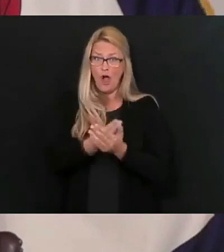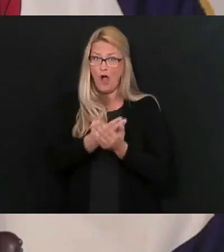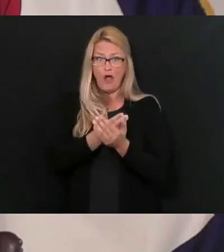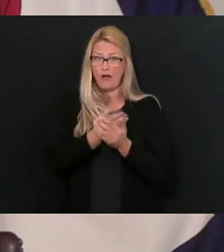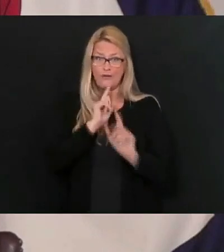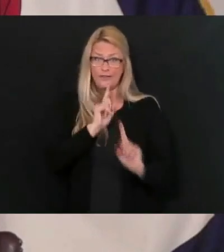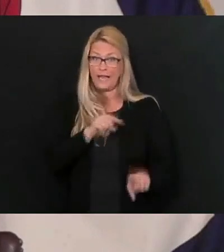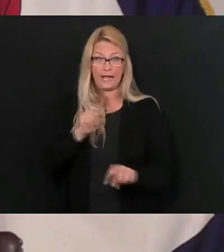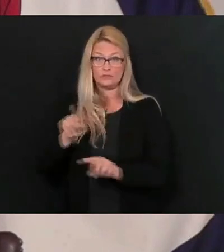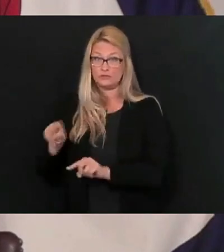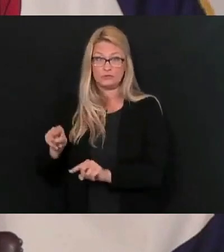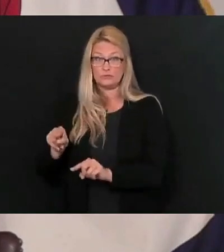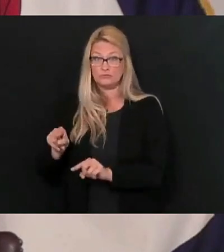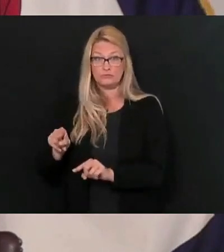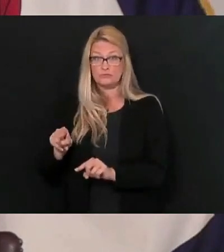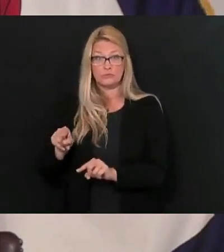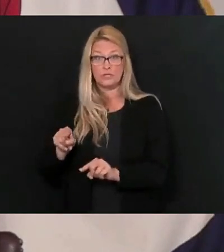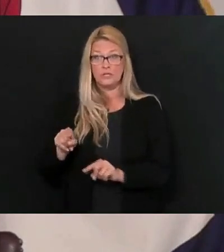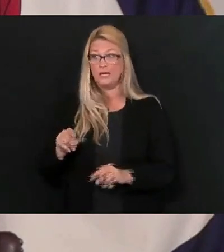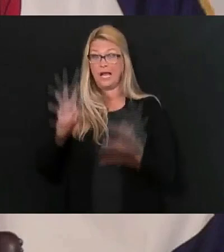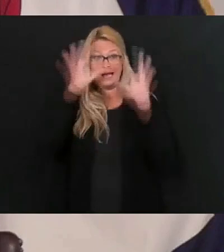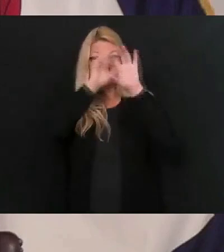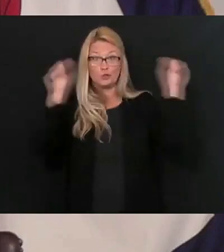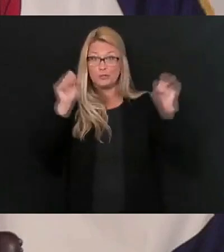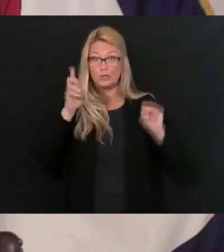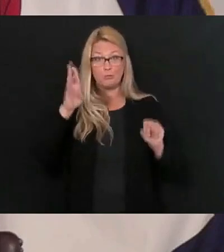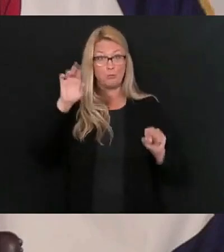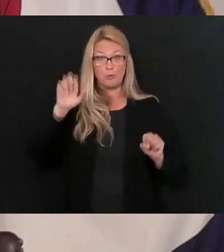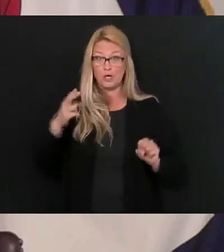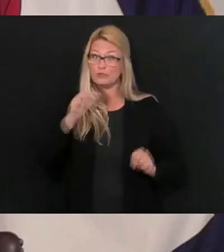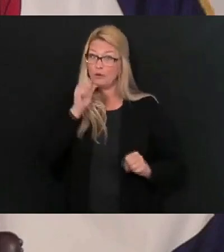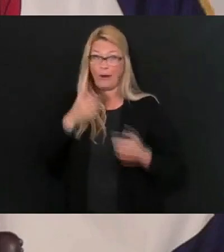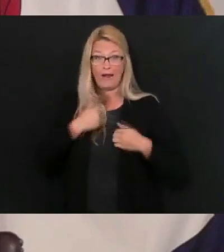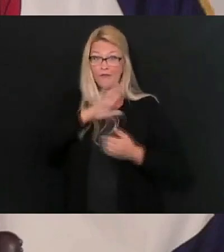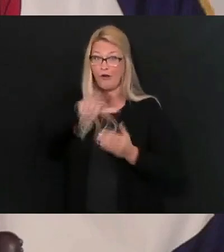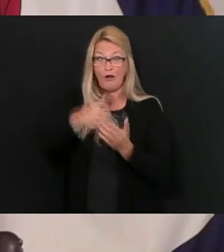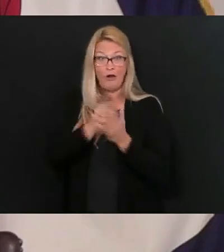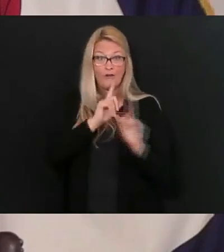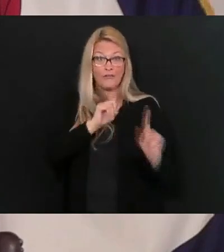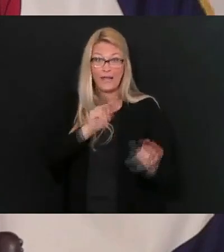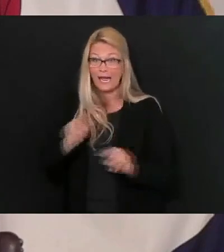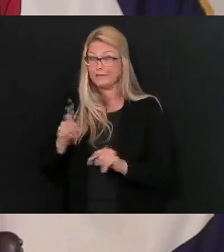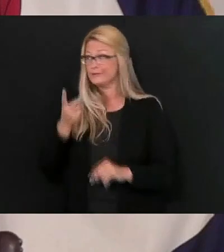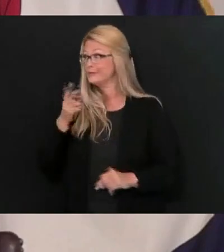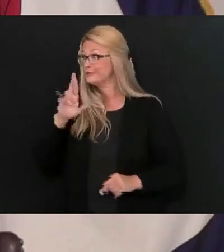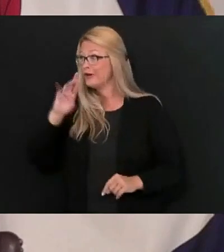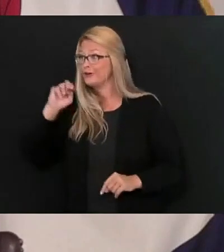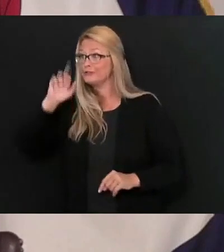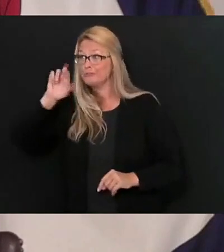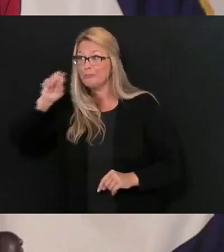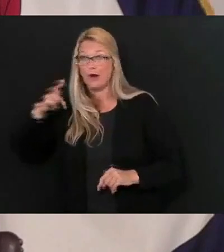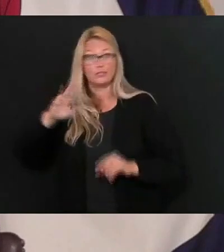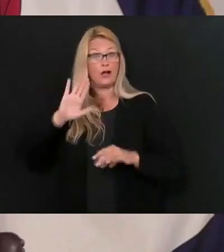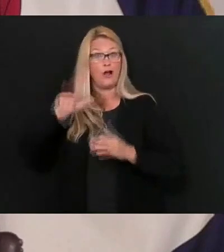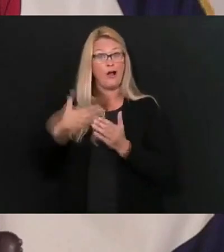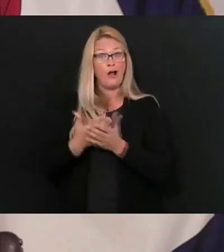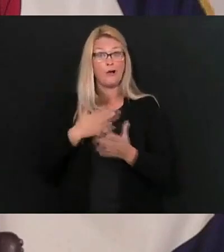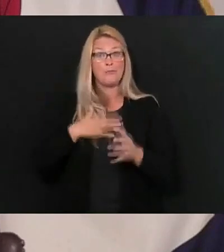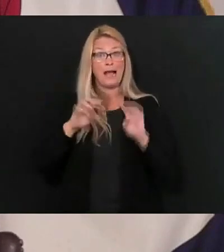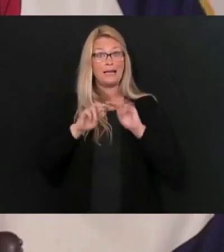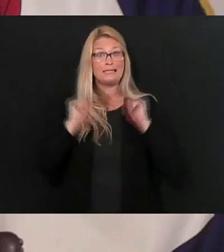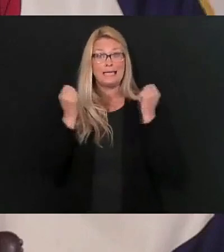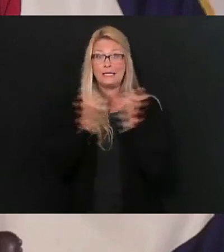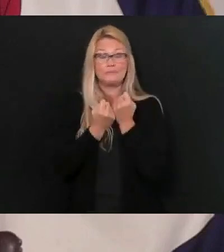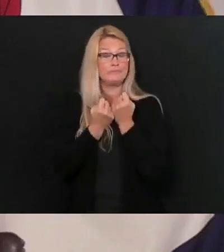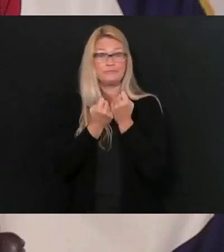imagination. No, nor does Superintendent Birch, who's sitting right here with me, or Dr. Marsh, or any of the other panel, any of the other